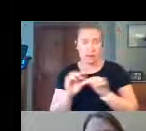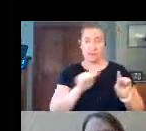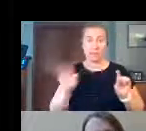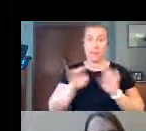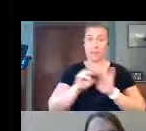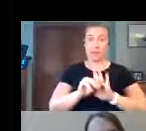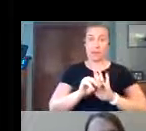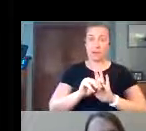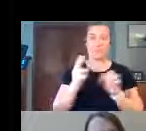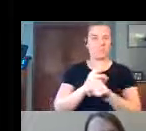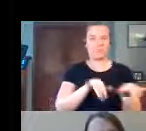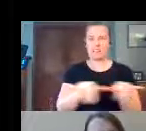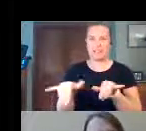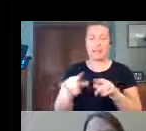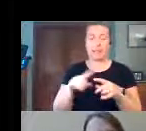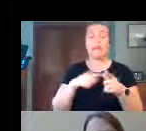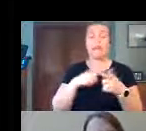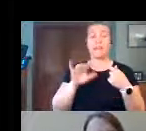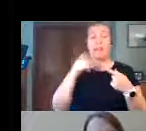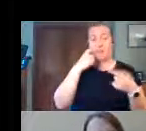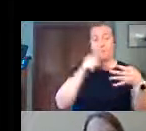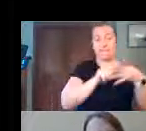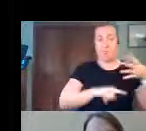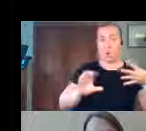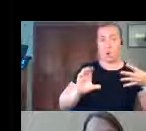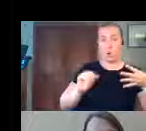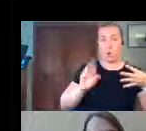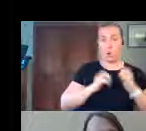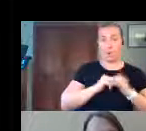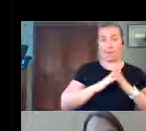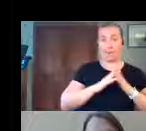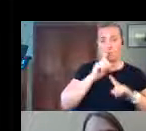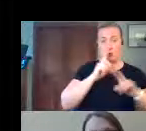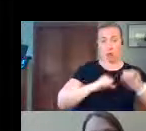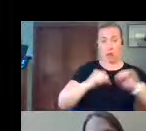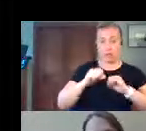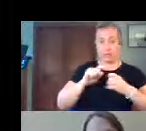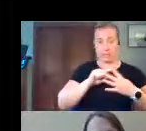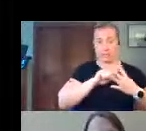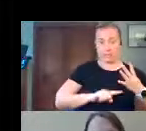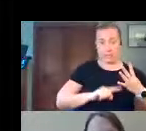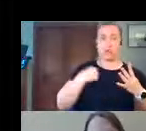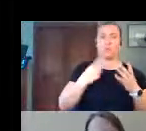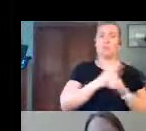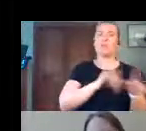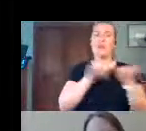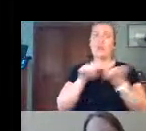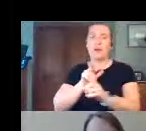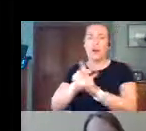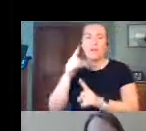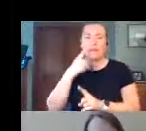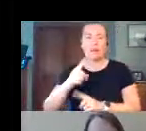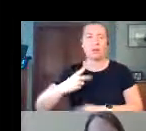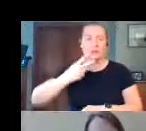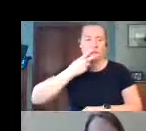same 4 core implementation strategies, we were also able to implement this across a tobacco cessation protocol and using the same